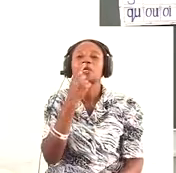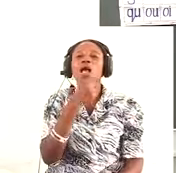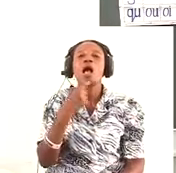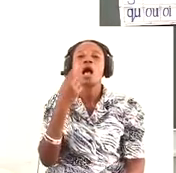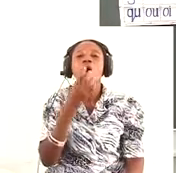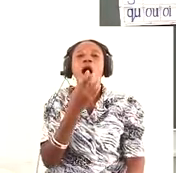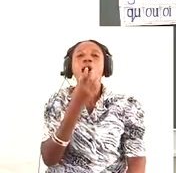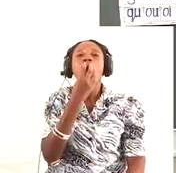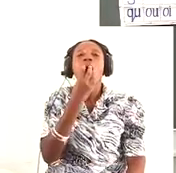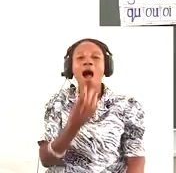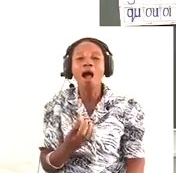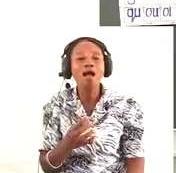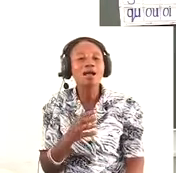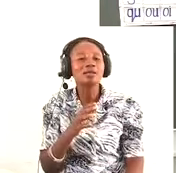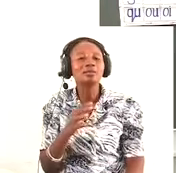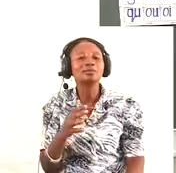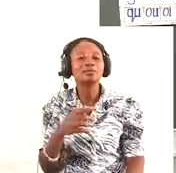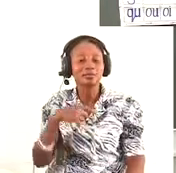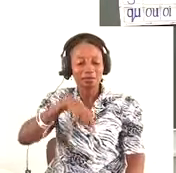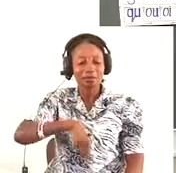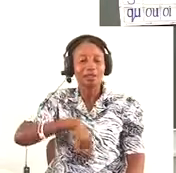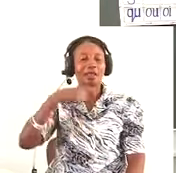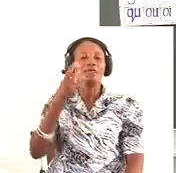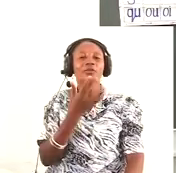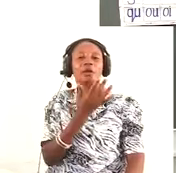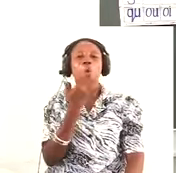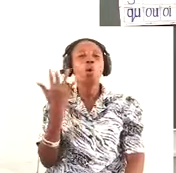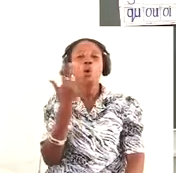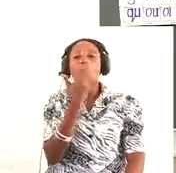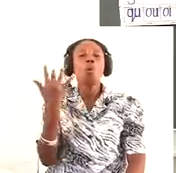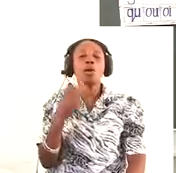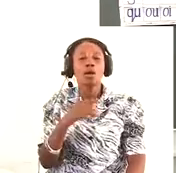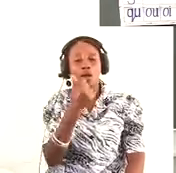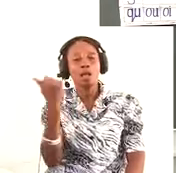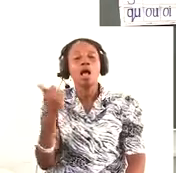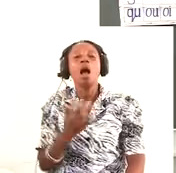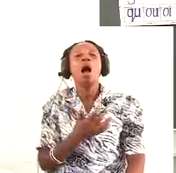is, let's do it again. We do it again.